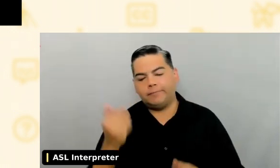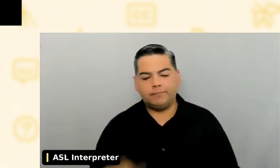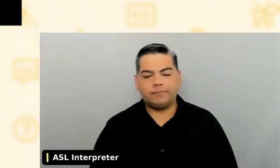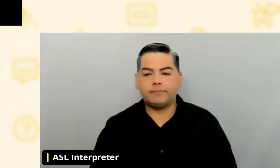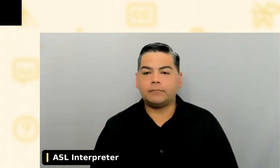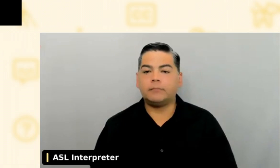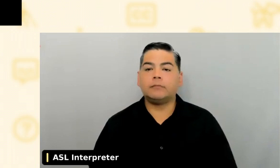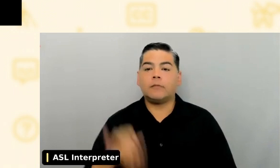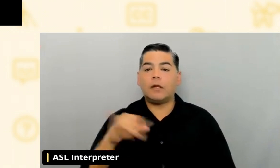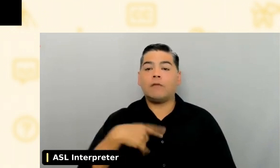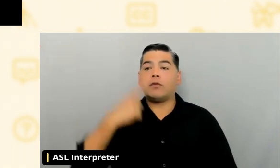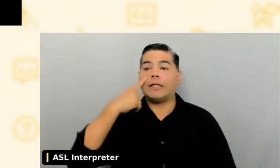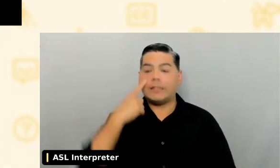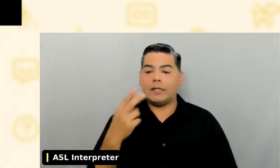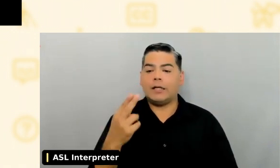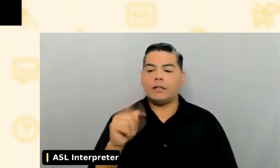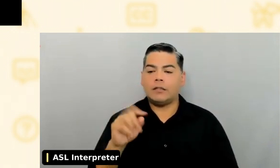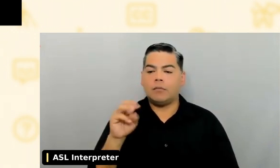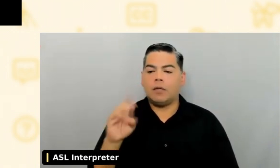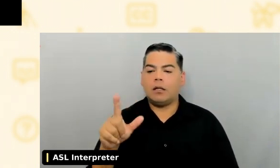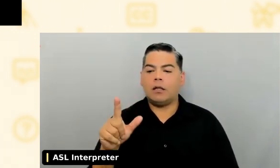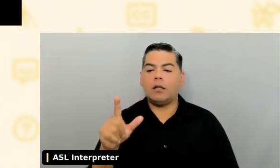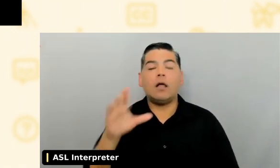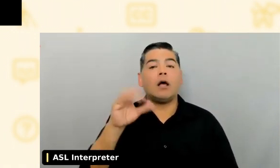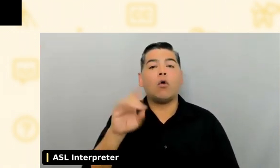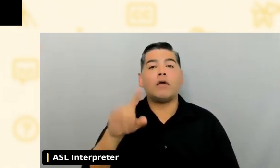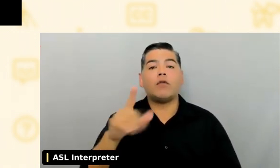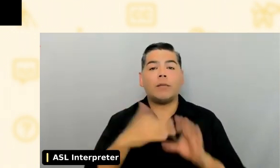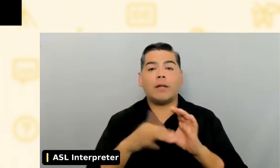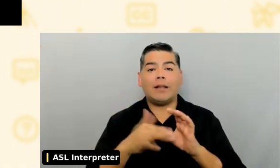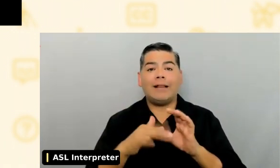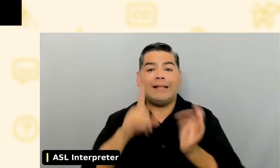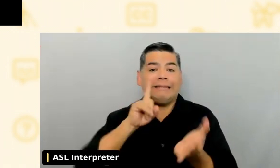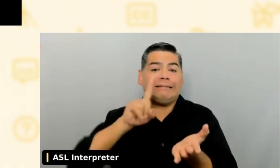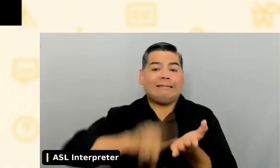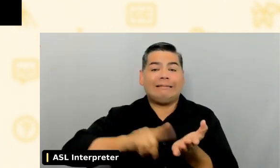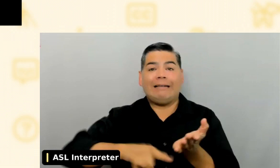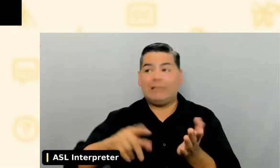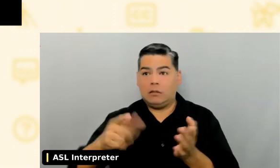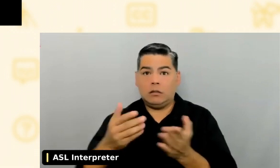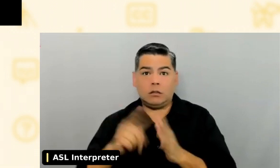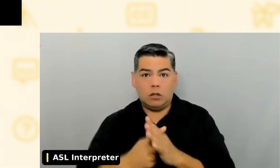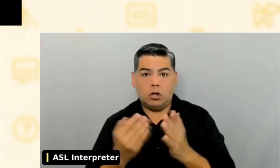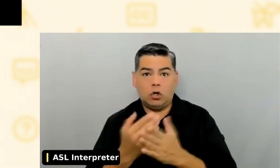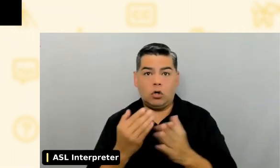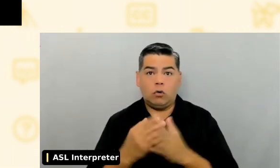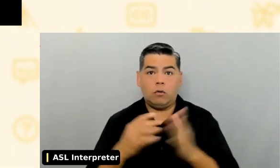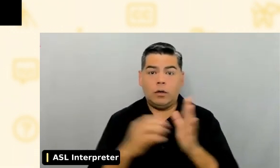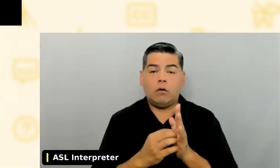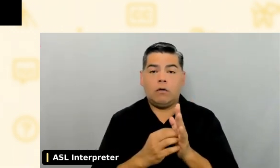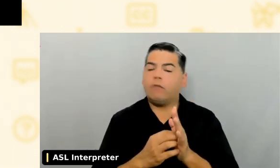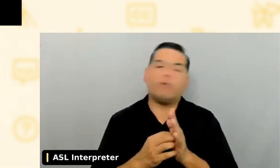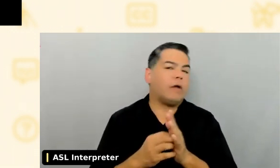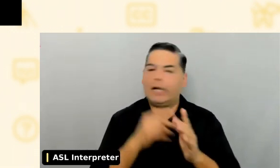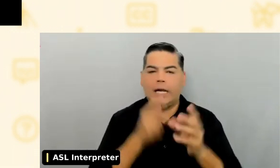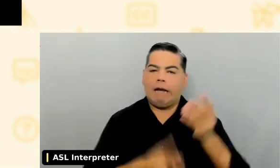the HTML code of your email, just check that you're starting a new paragraph for each paragraph instead of